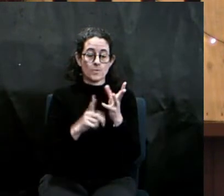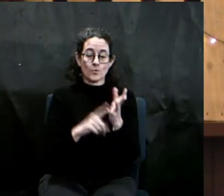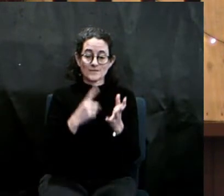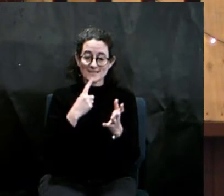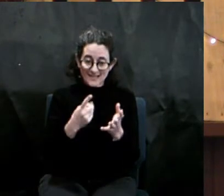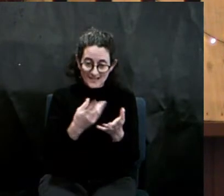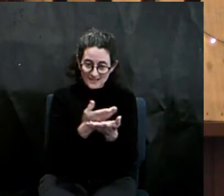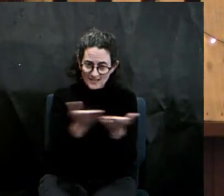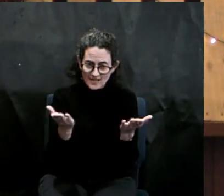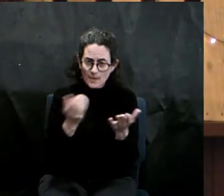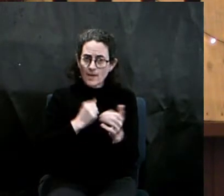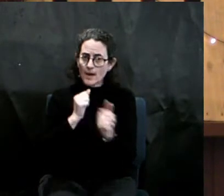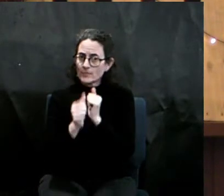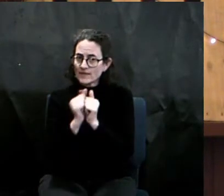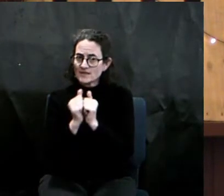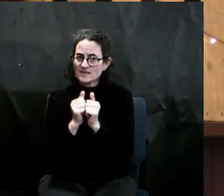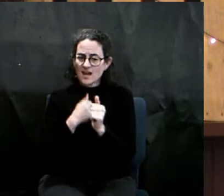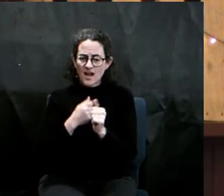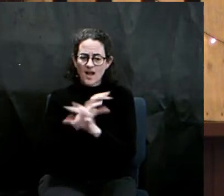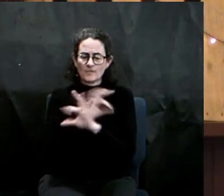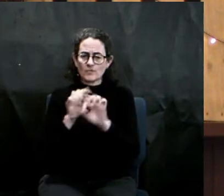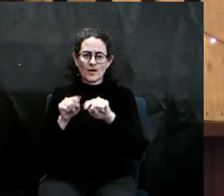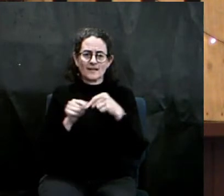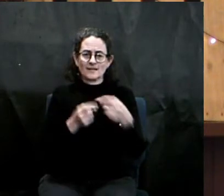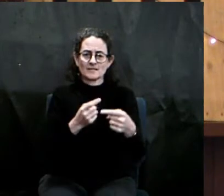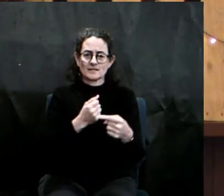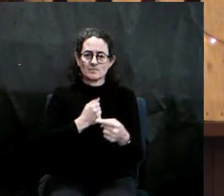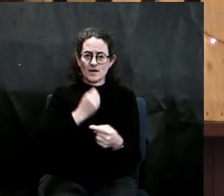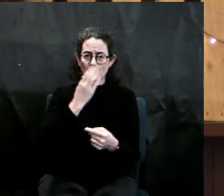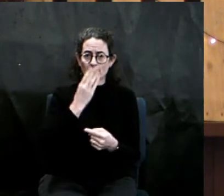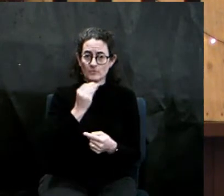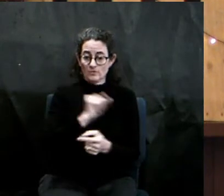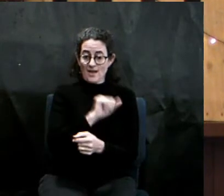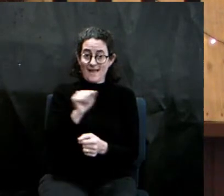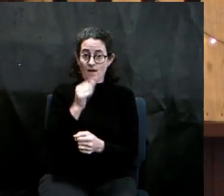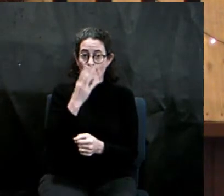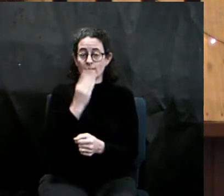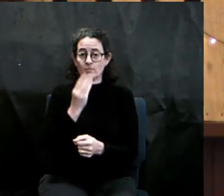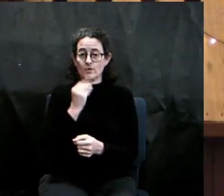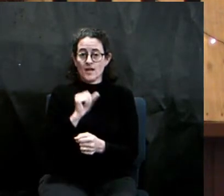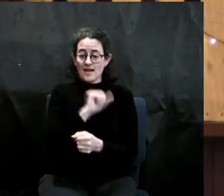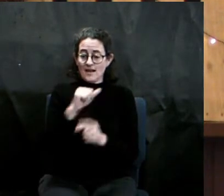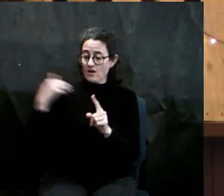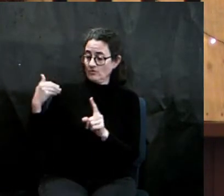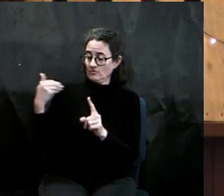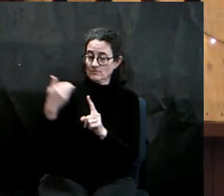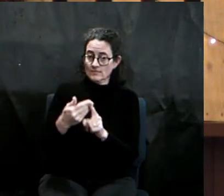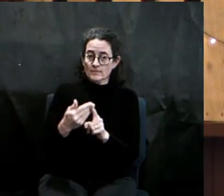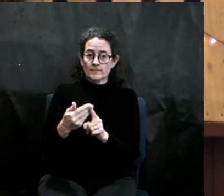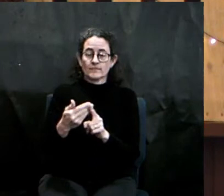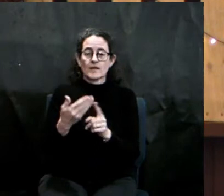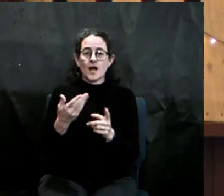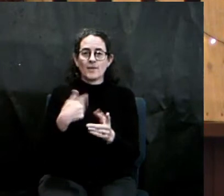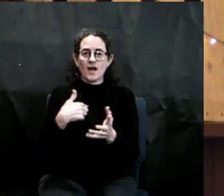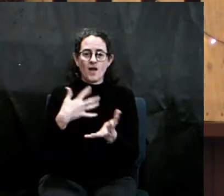brothers, although I have done nothing against our people or against the customs of our ancestors, I was arrested in Jerusalem